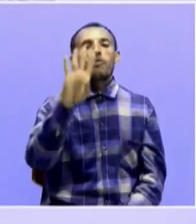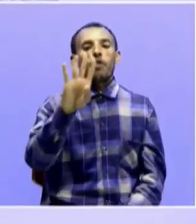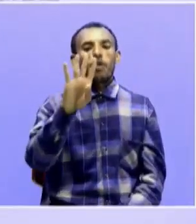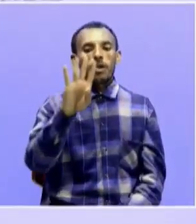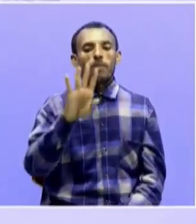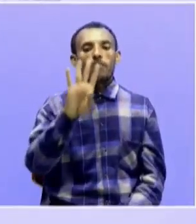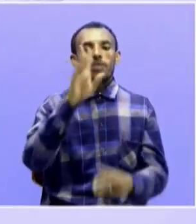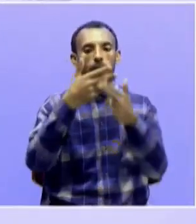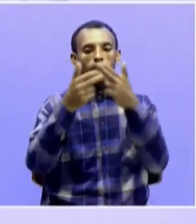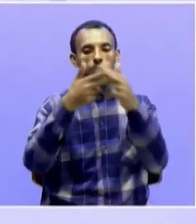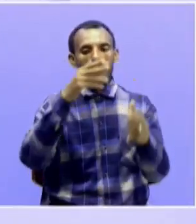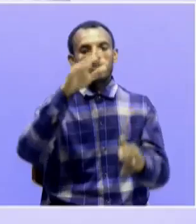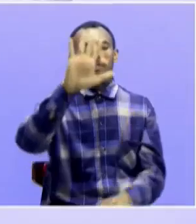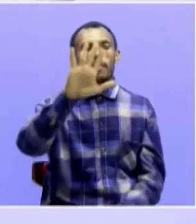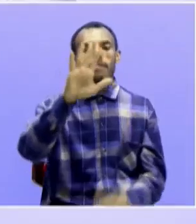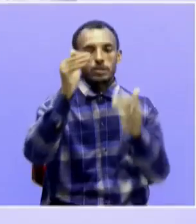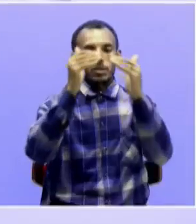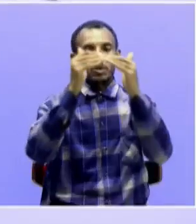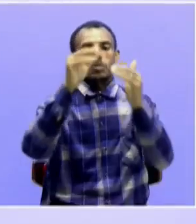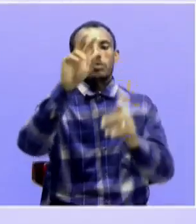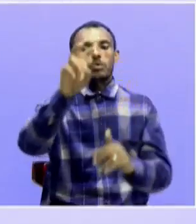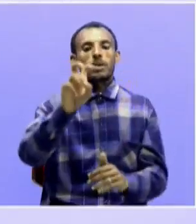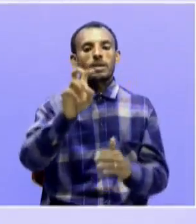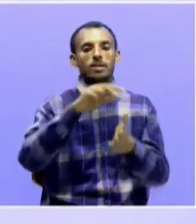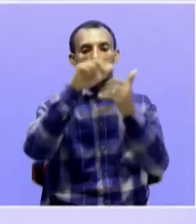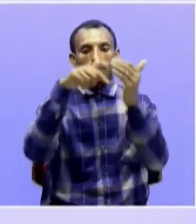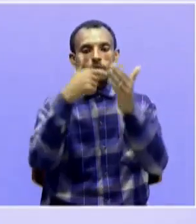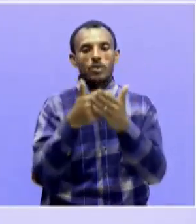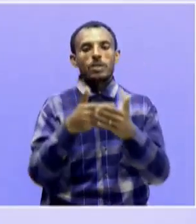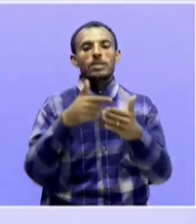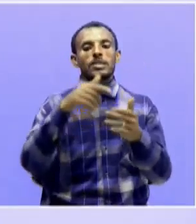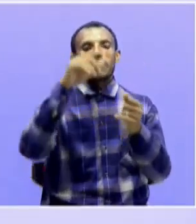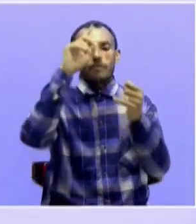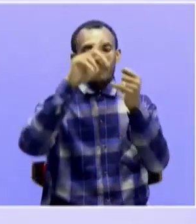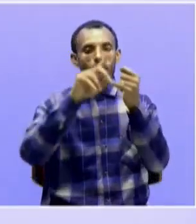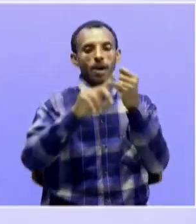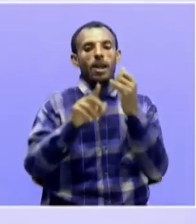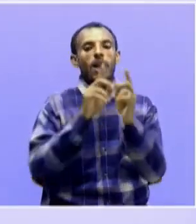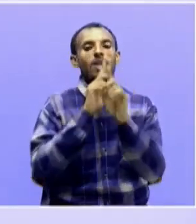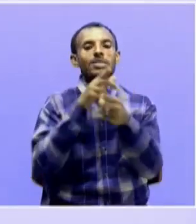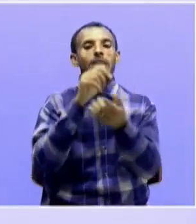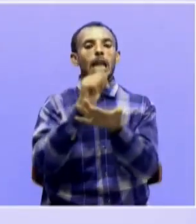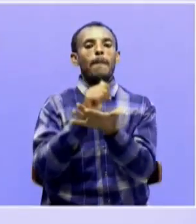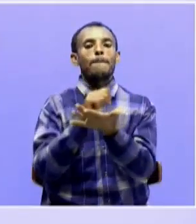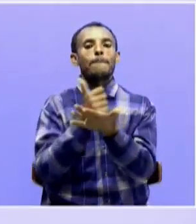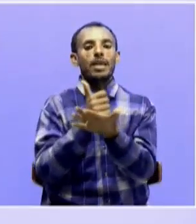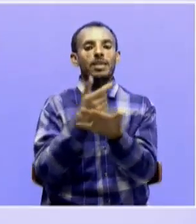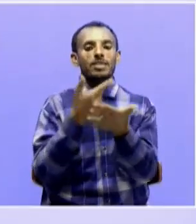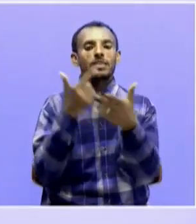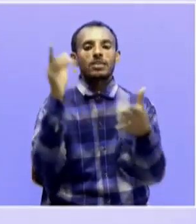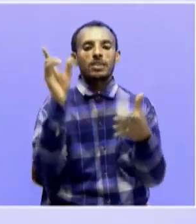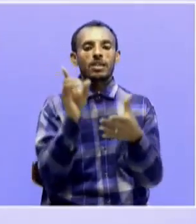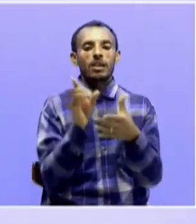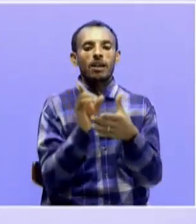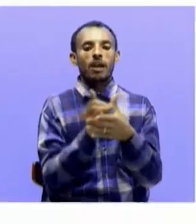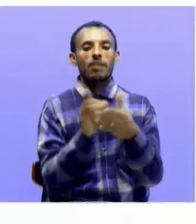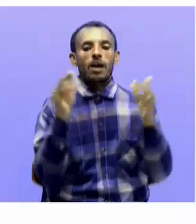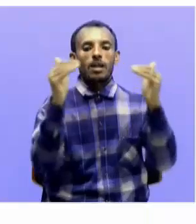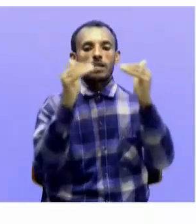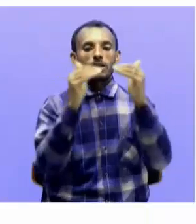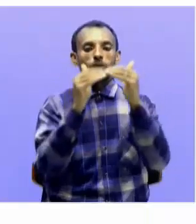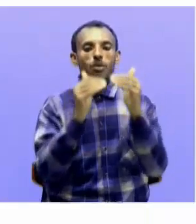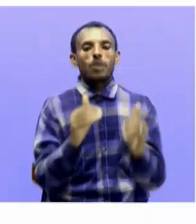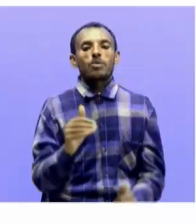is 20. Therefore, the final answer or the mean of this data set is